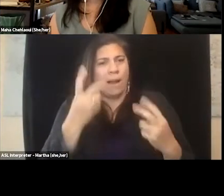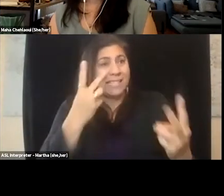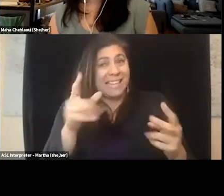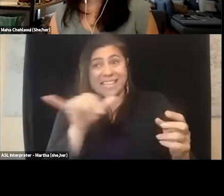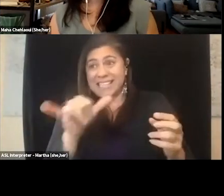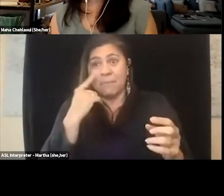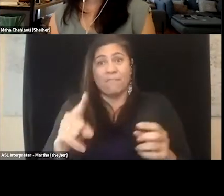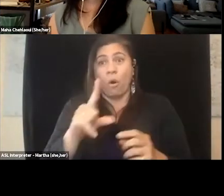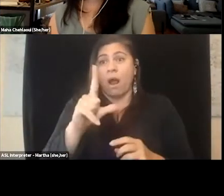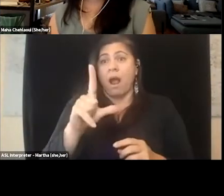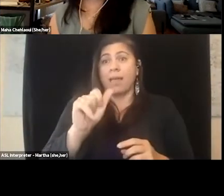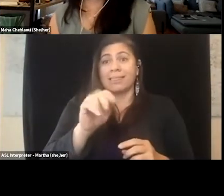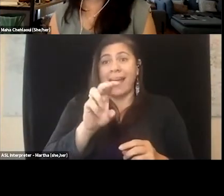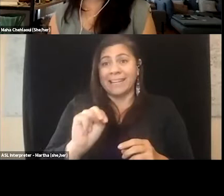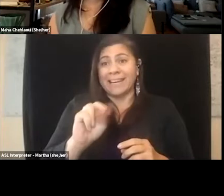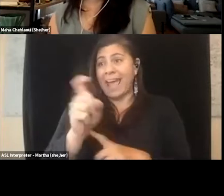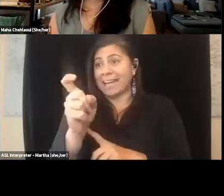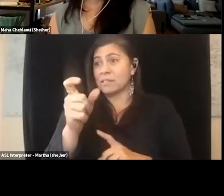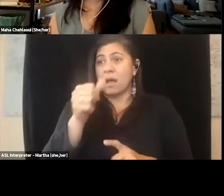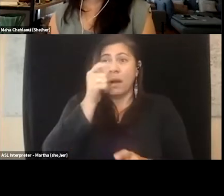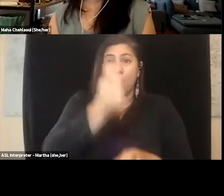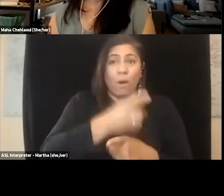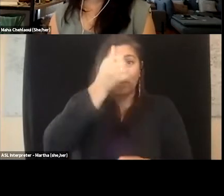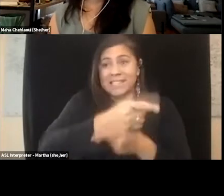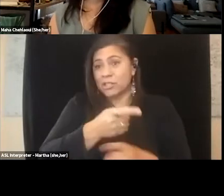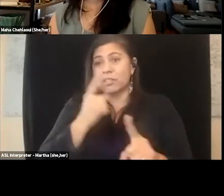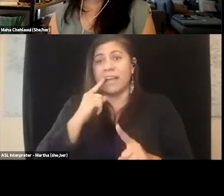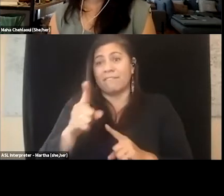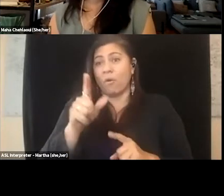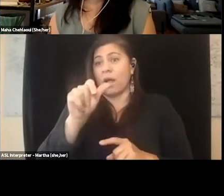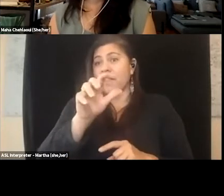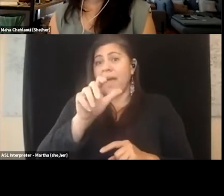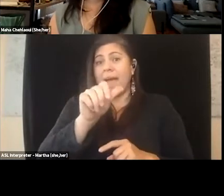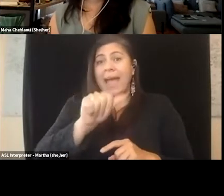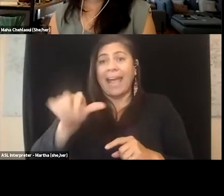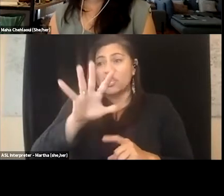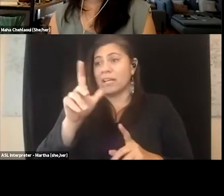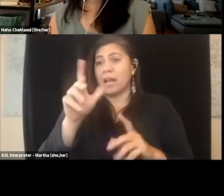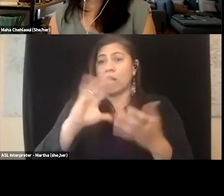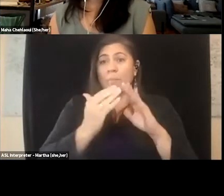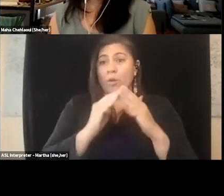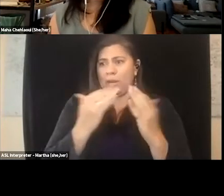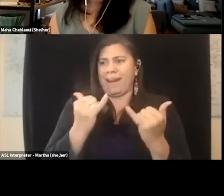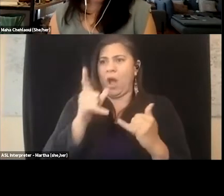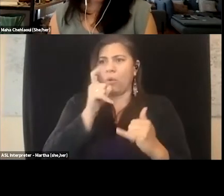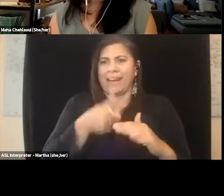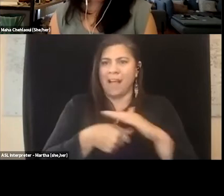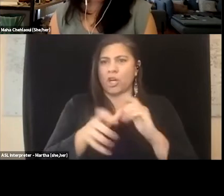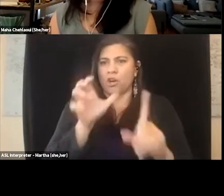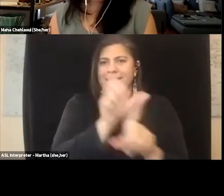for the Asian community right now, which is coming, you know, under attack, which is horrible, of course, beyond horrible. And to say, you know what?